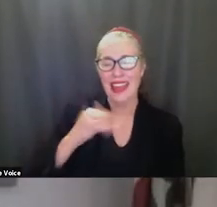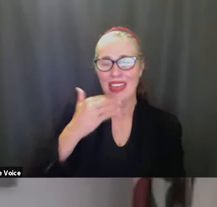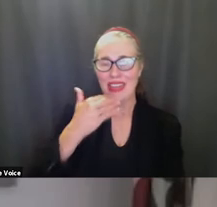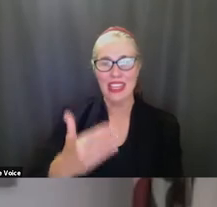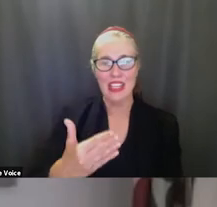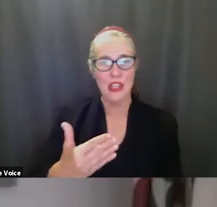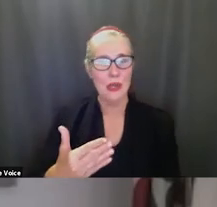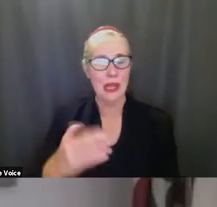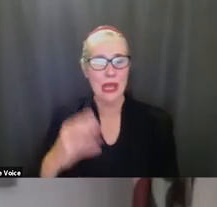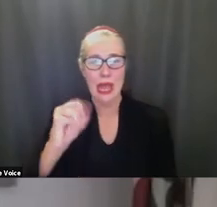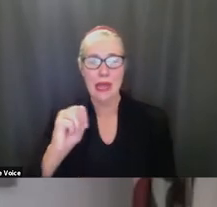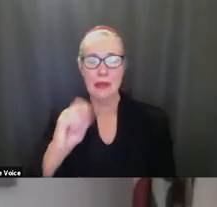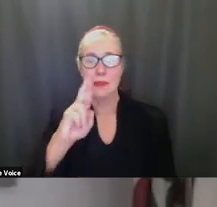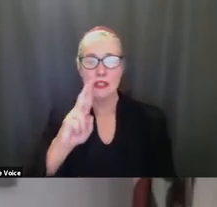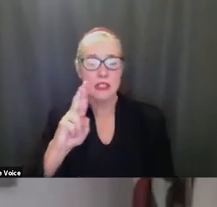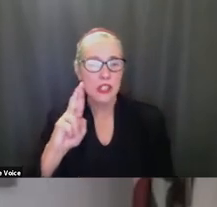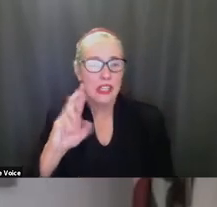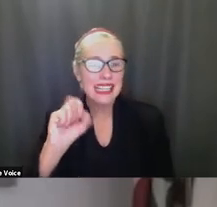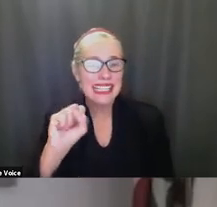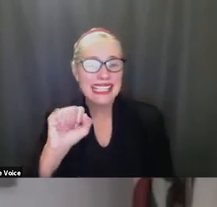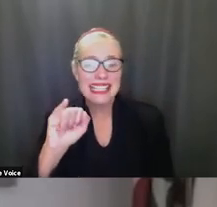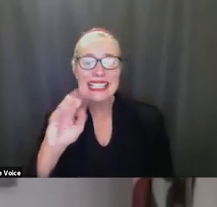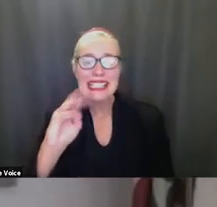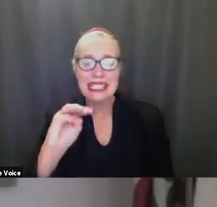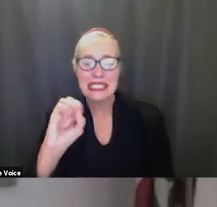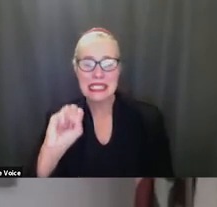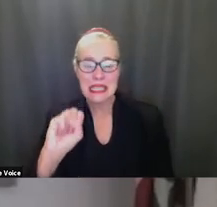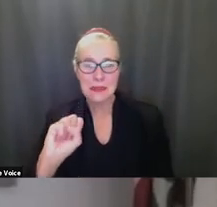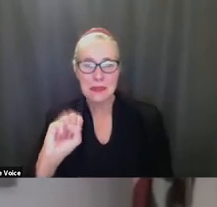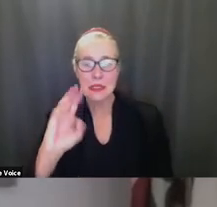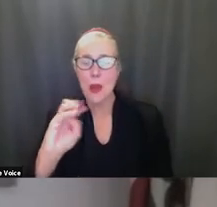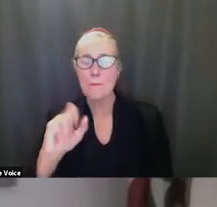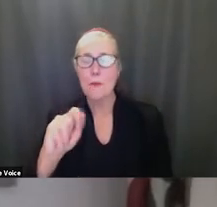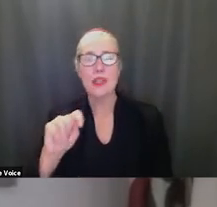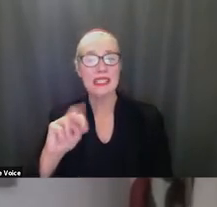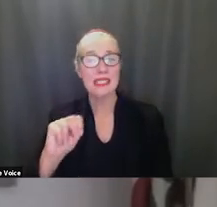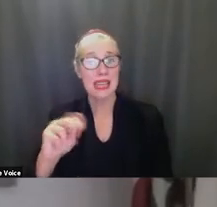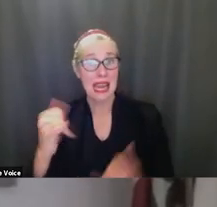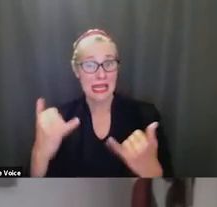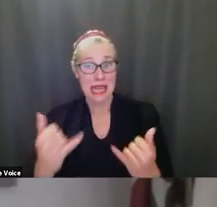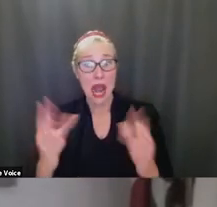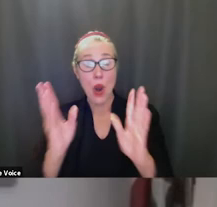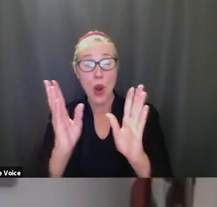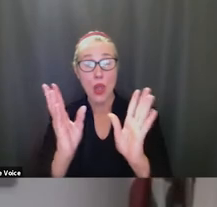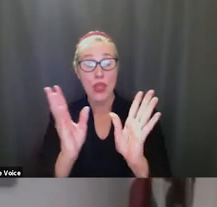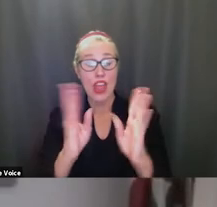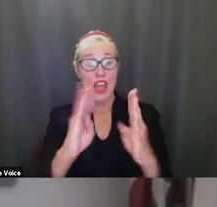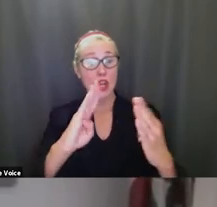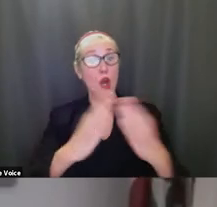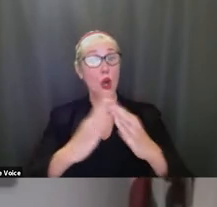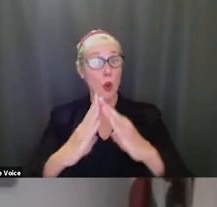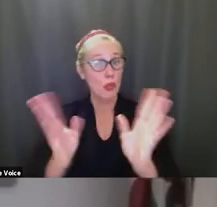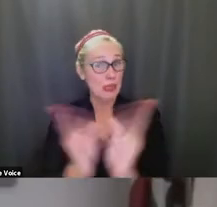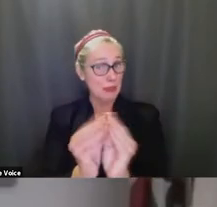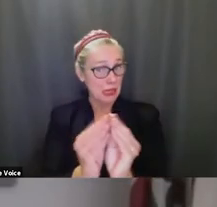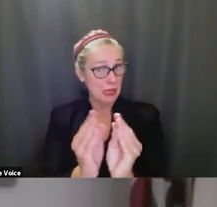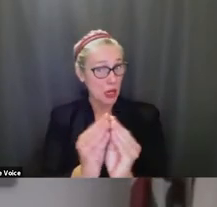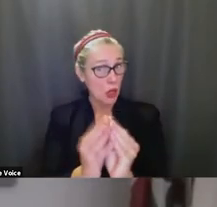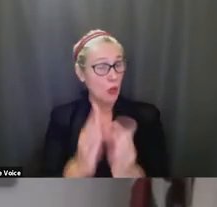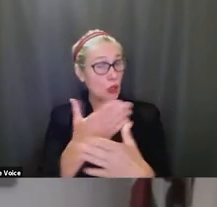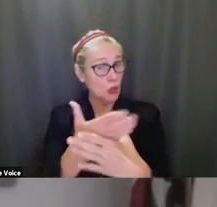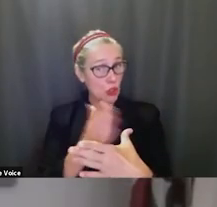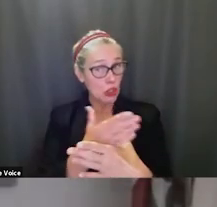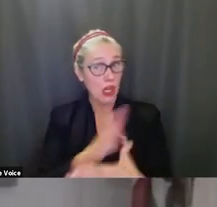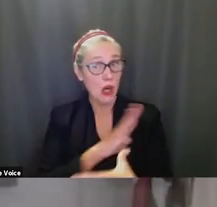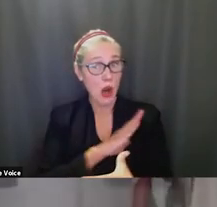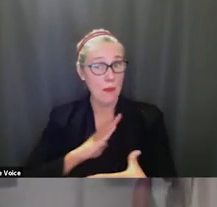question uh yes i just wanted to make sure now that the community meetings are upcoming will you be sharing our board comments with that